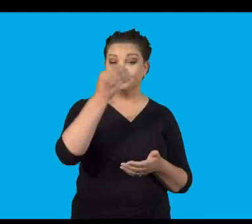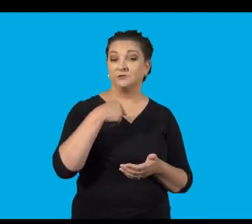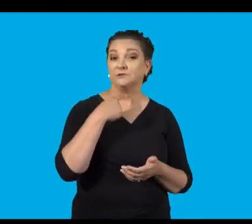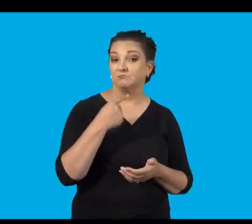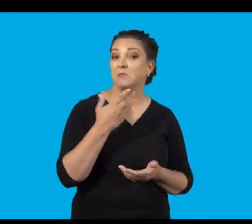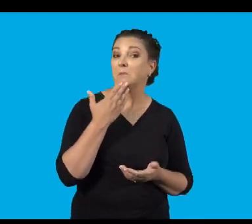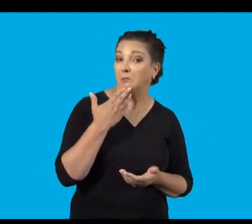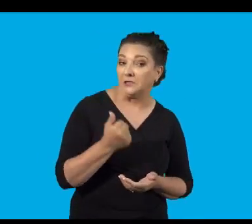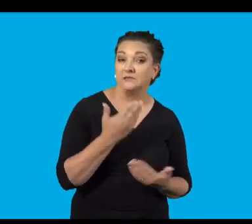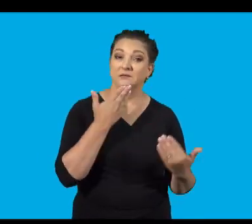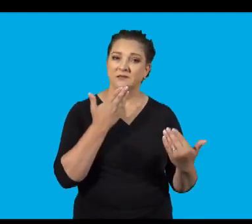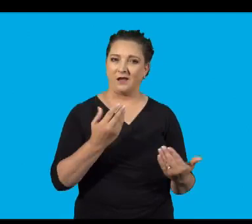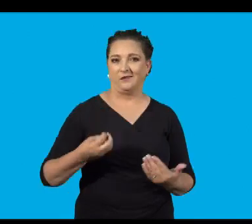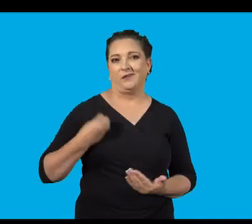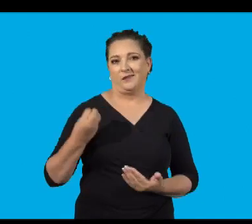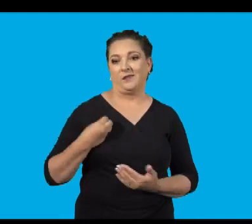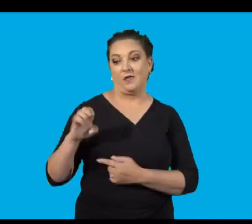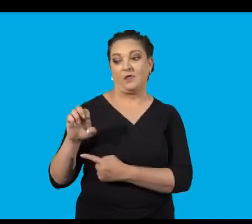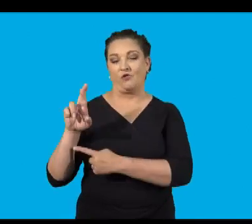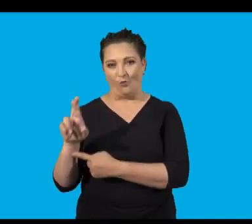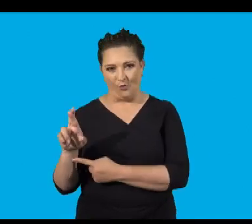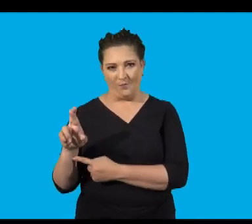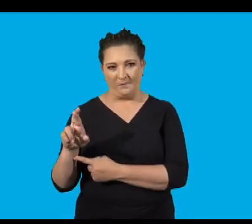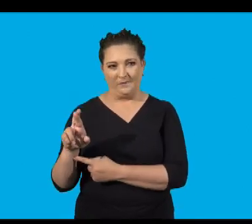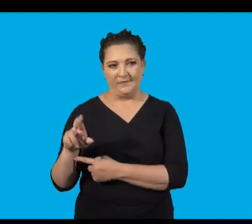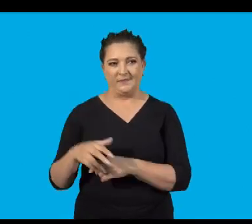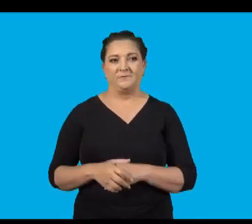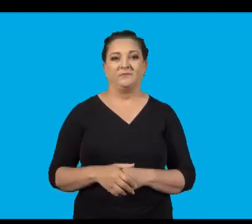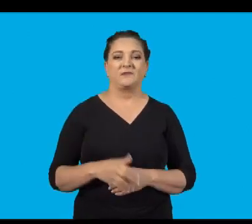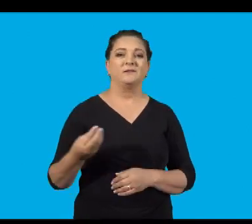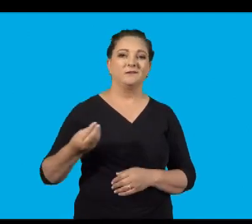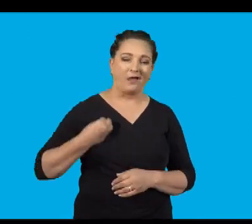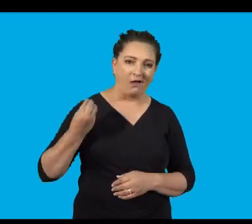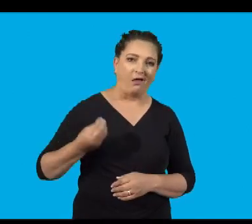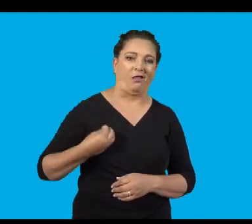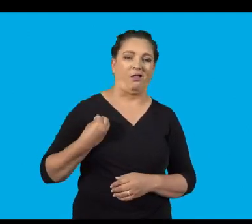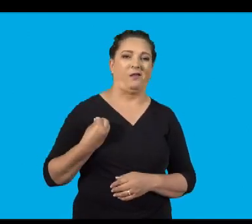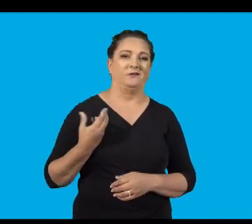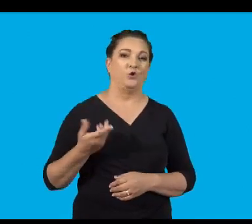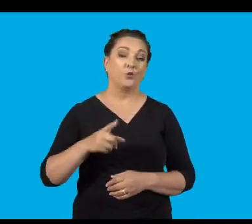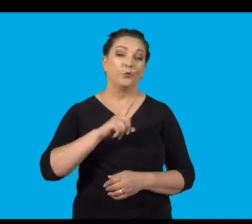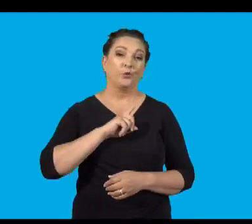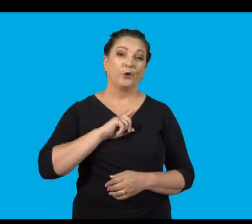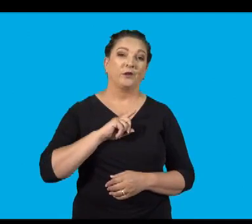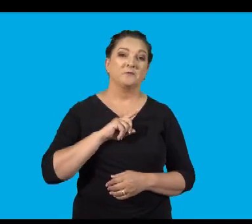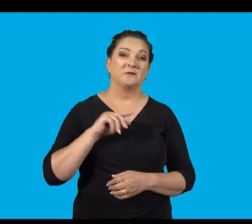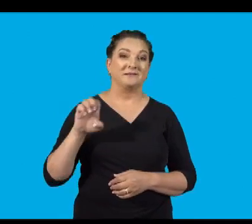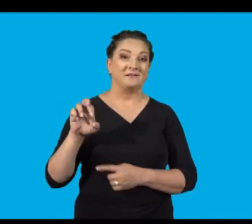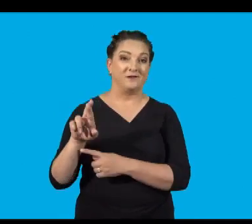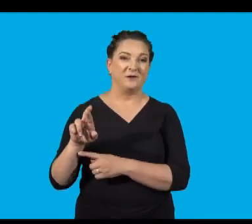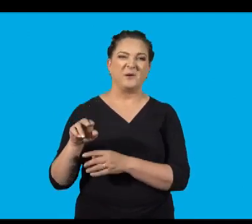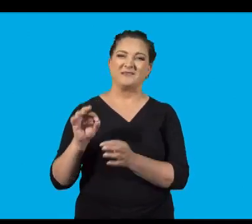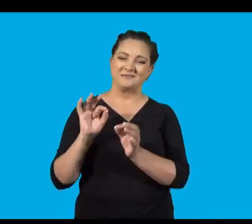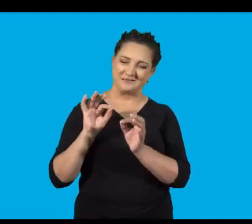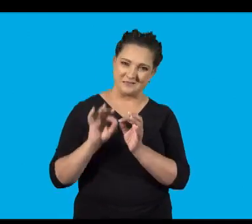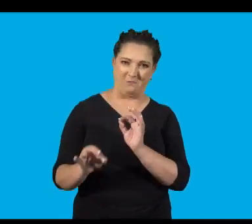learn to say please and thank you from a younger age. And in this case, the correction is young. Okay, because